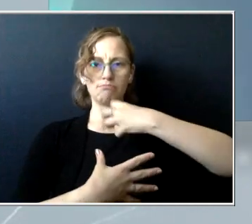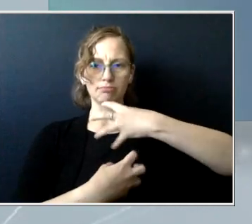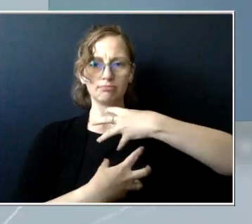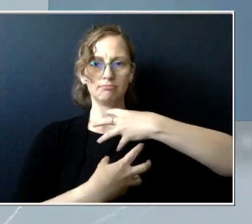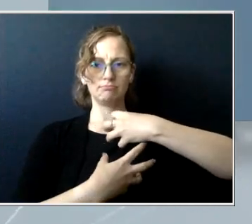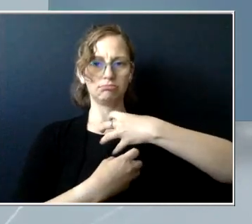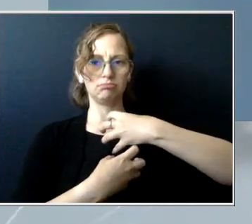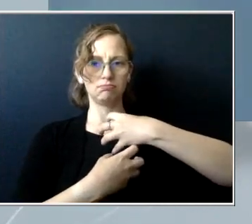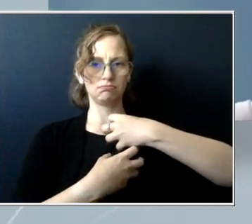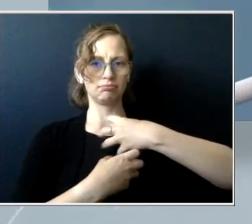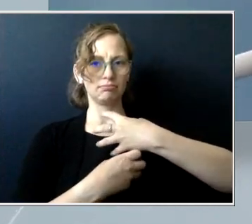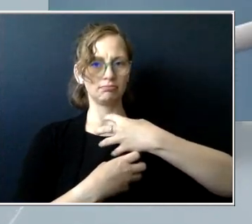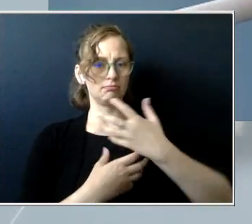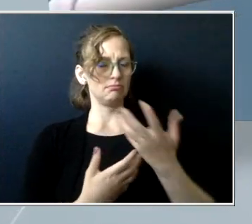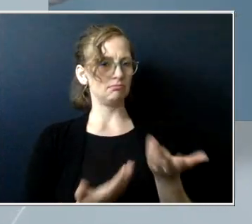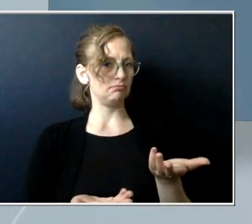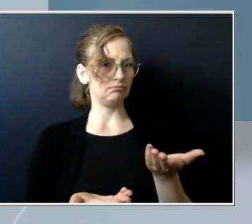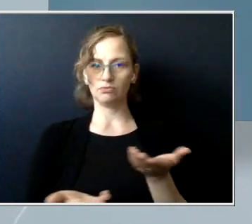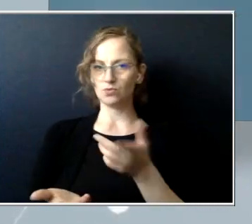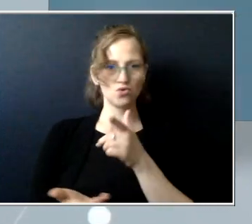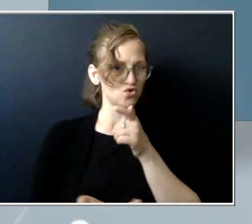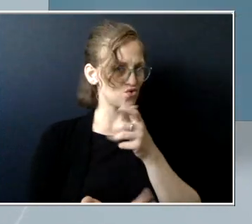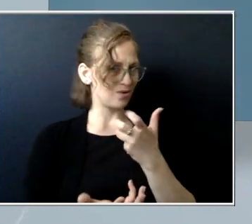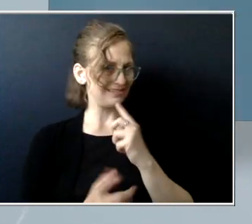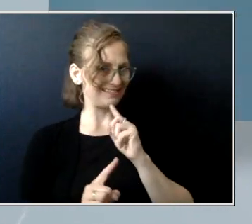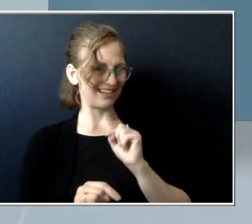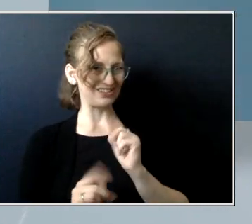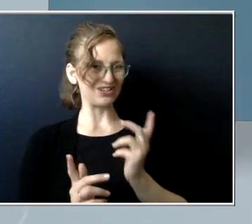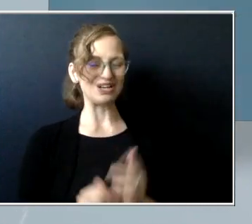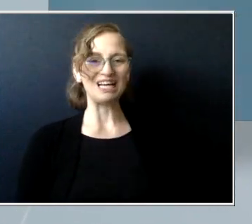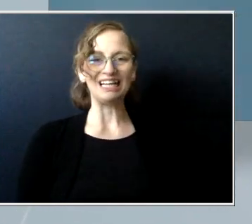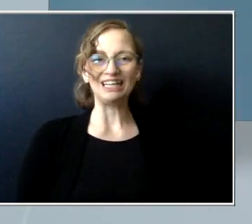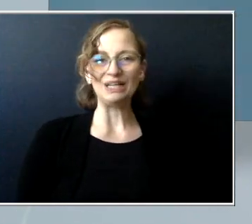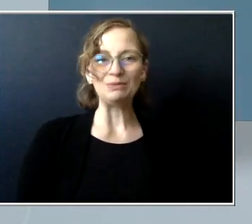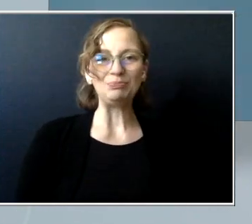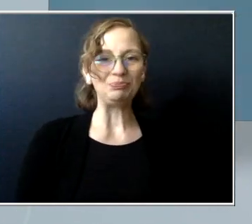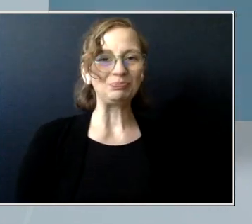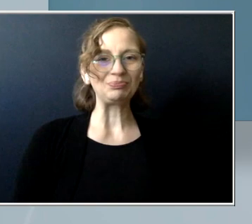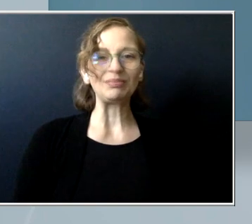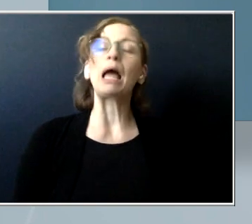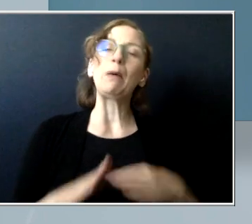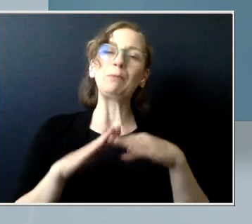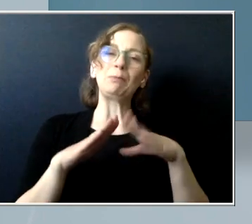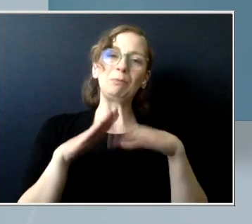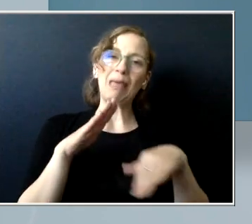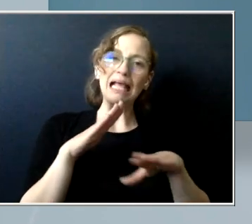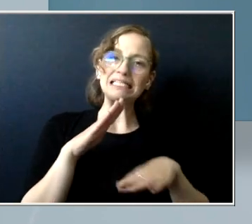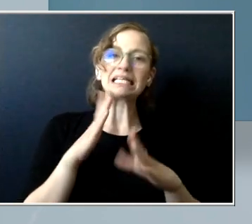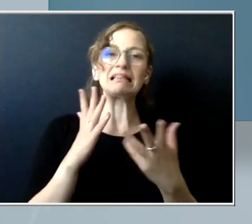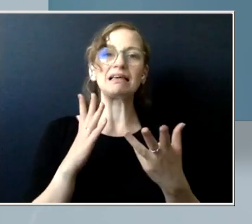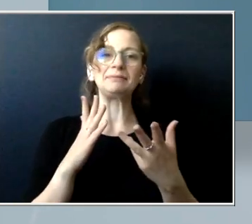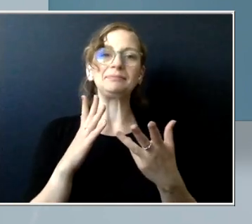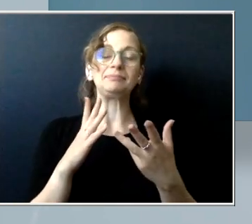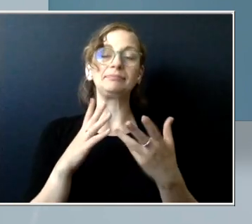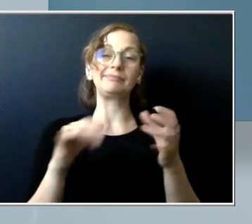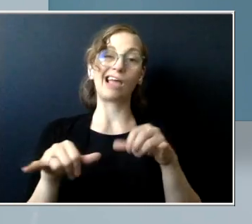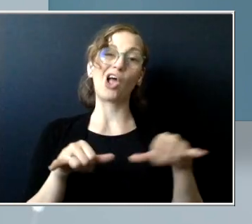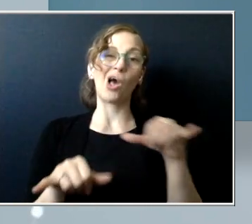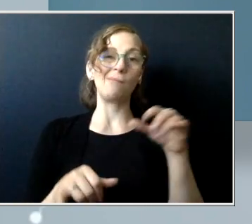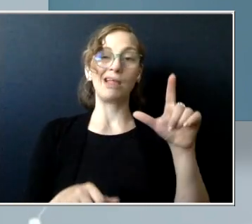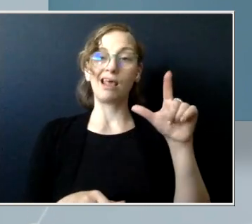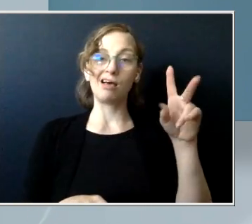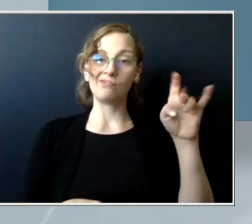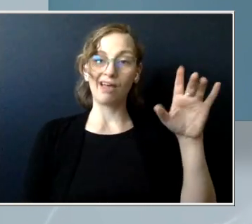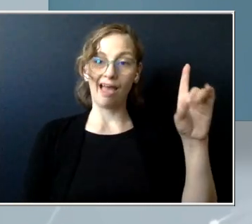Matt, or Sure. You take it, or, I mean, we can. Yeah. Basically, I mean, the common LVADs that we utilize now